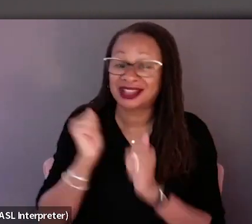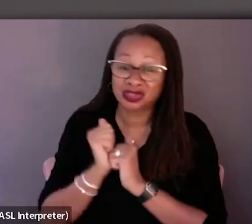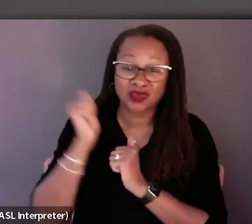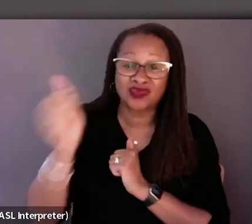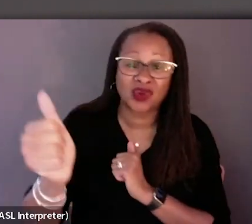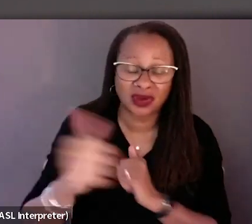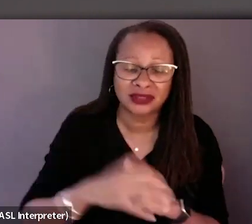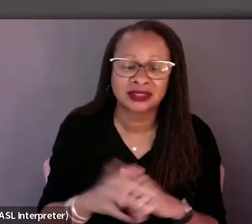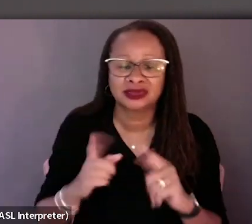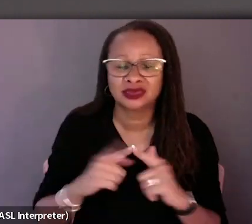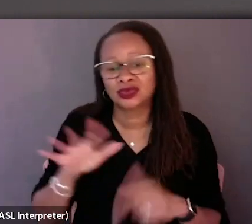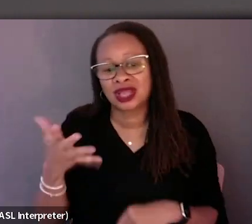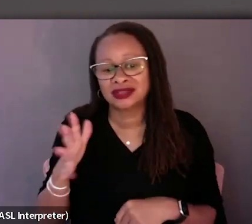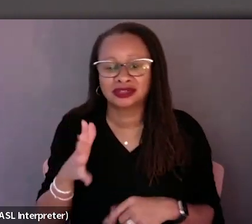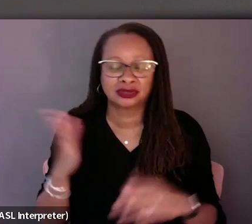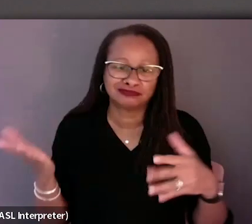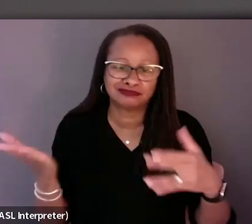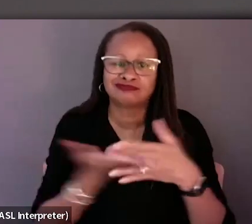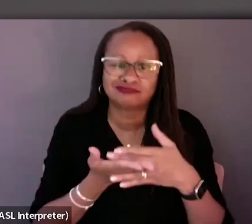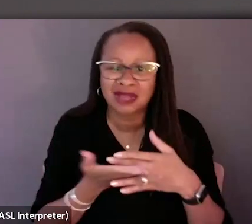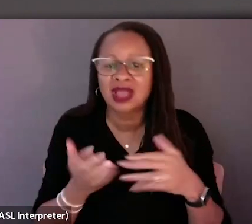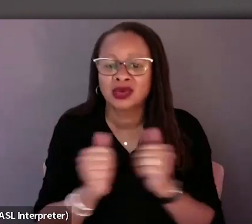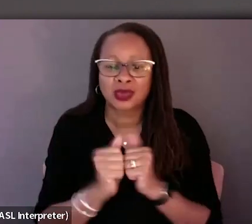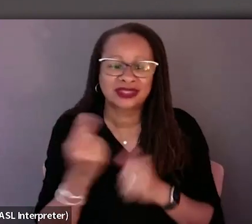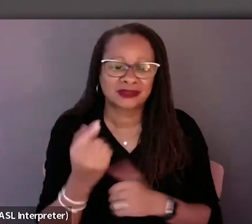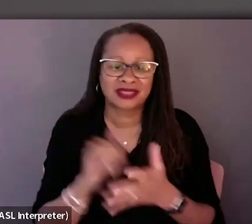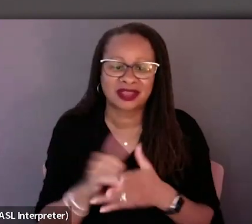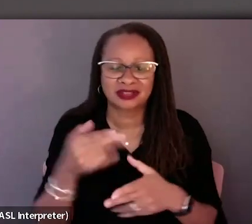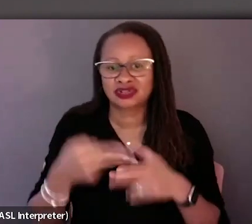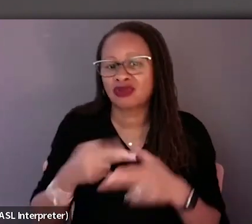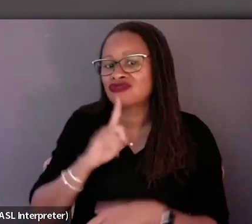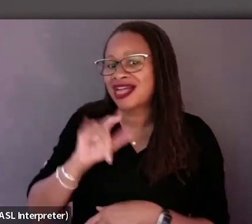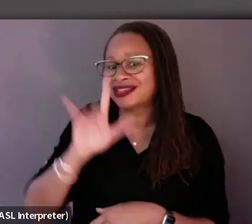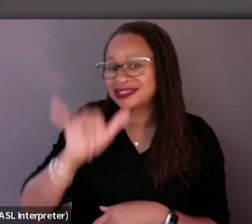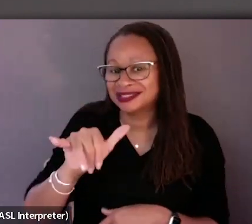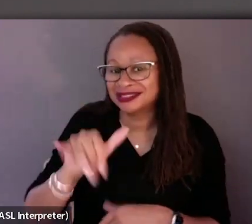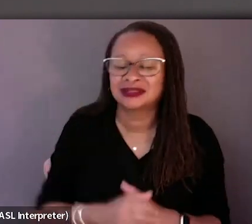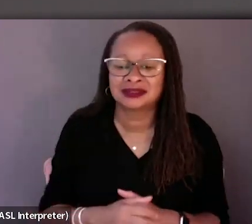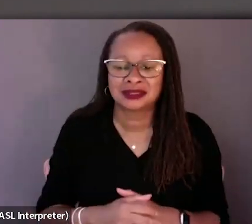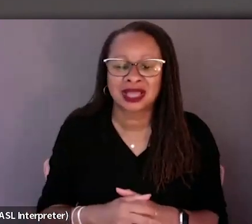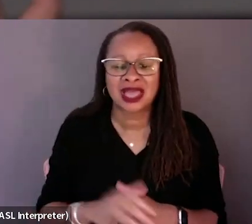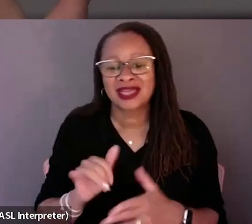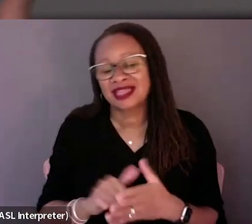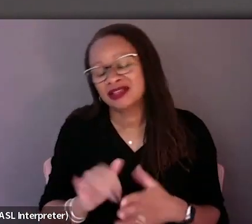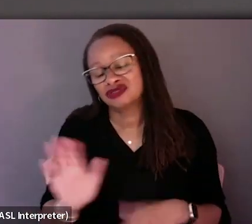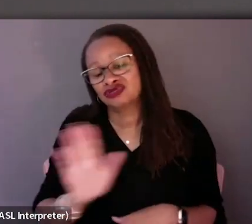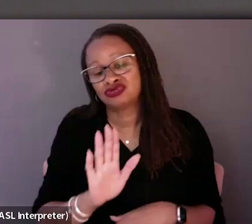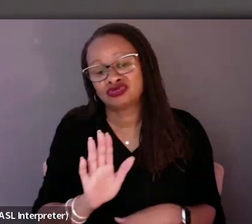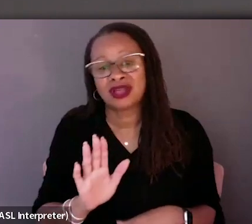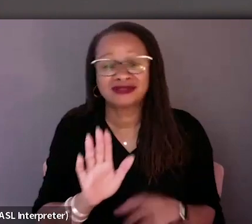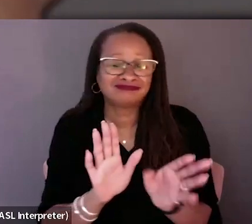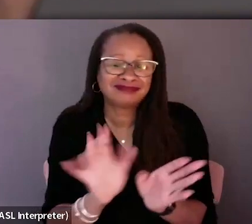to kind of like interfere with something that is called reality. that you're like, because it's like